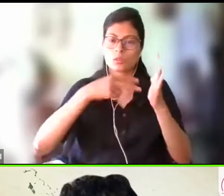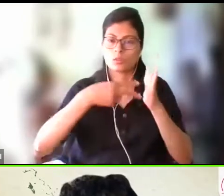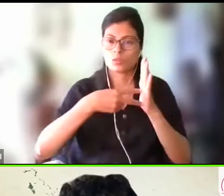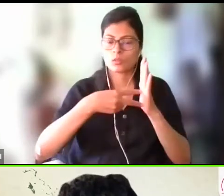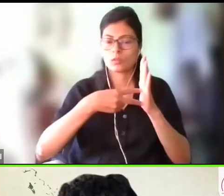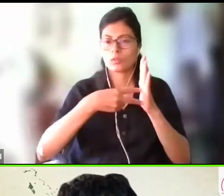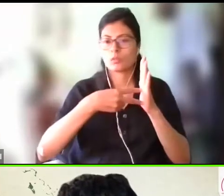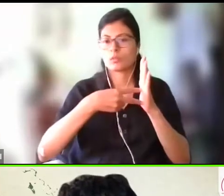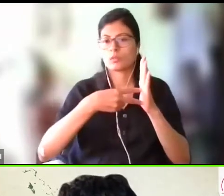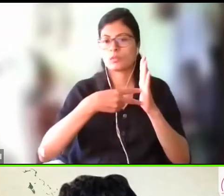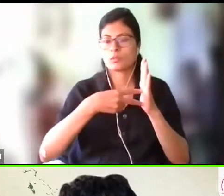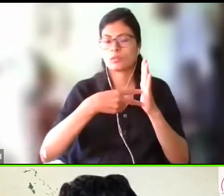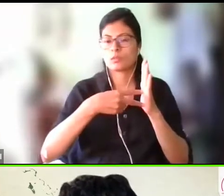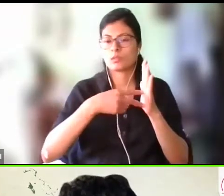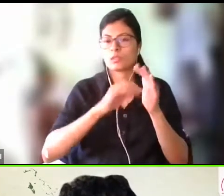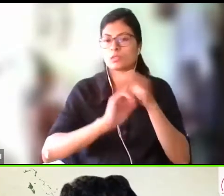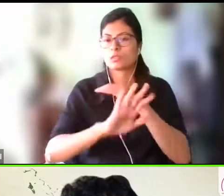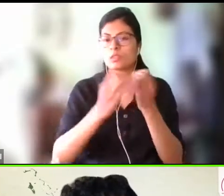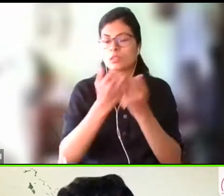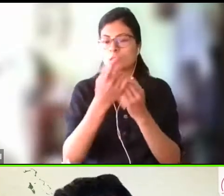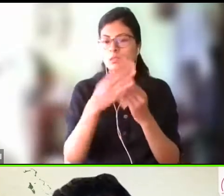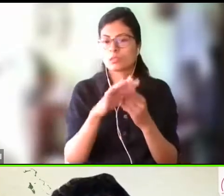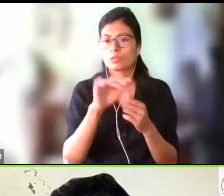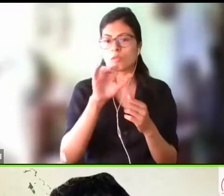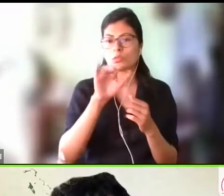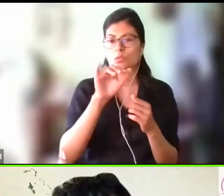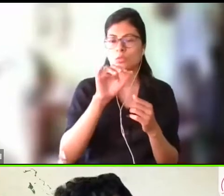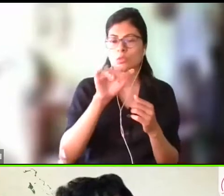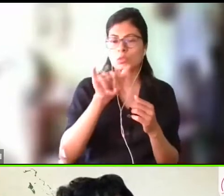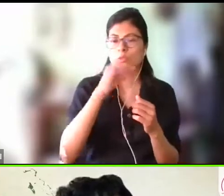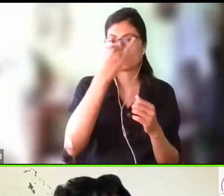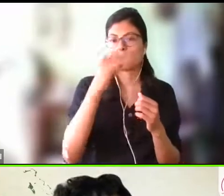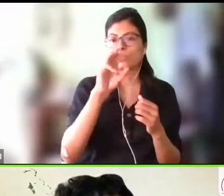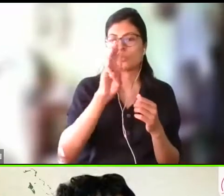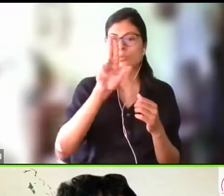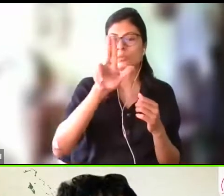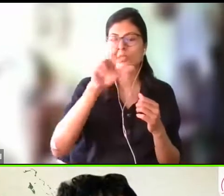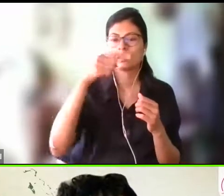Grenada, and Dominica to help farmers learn how to do